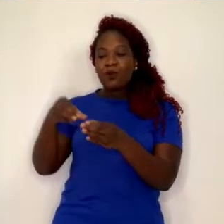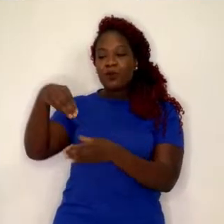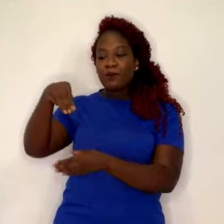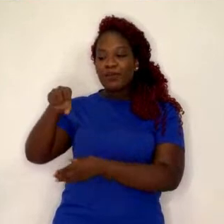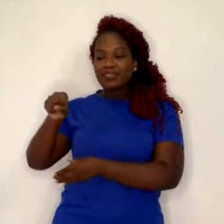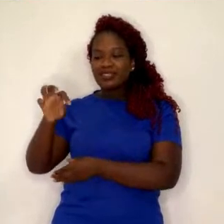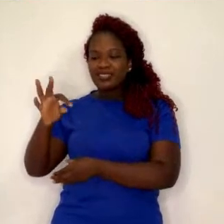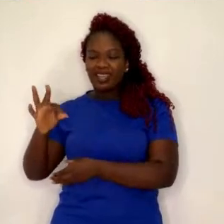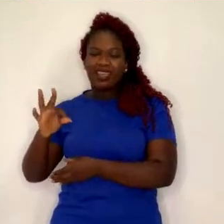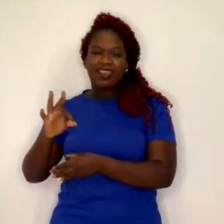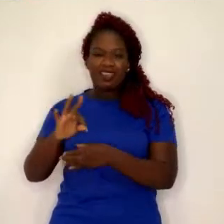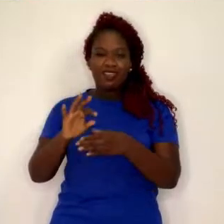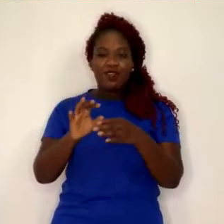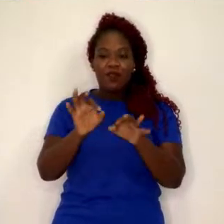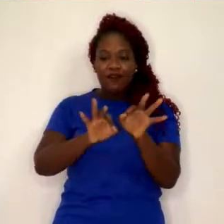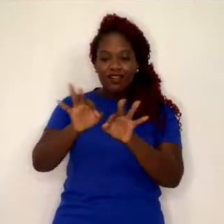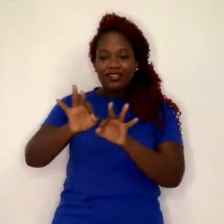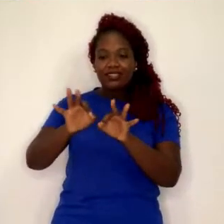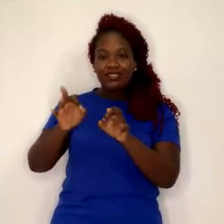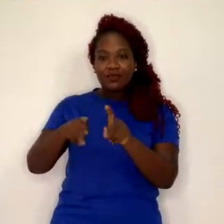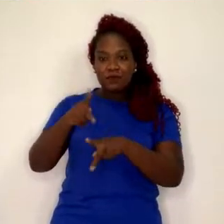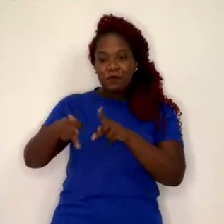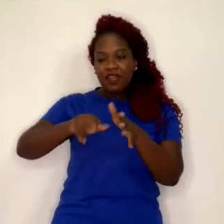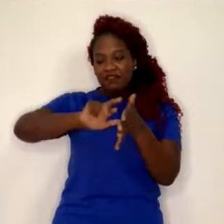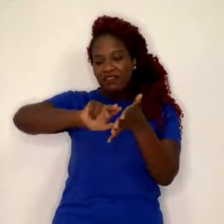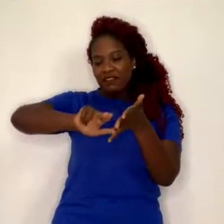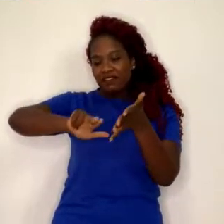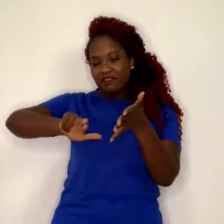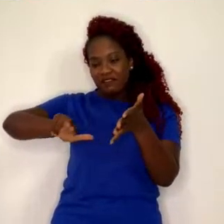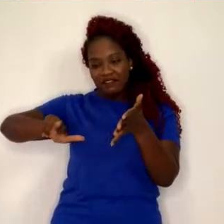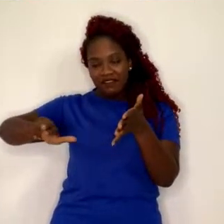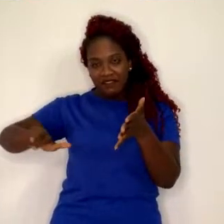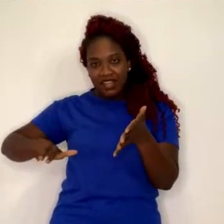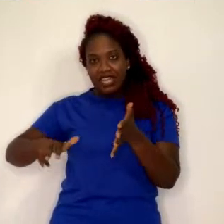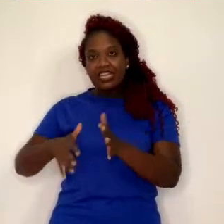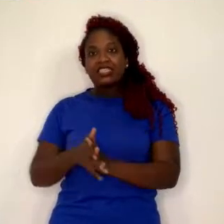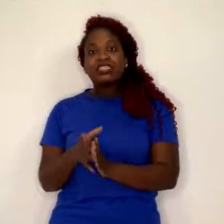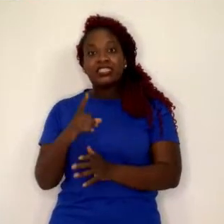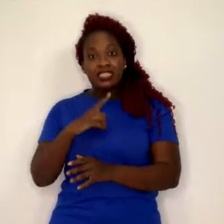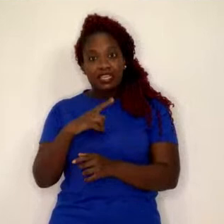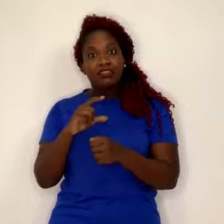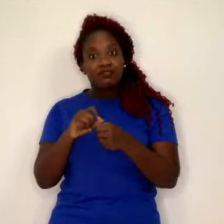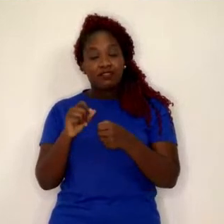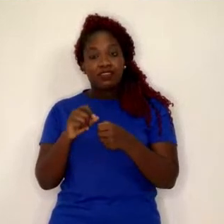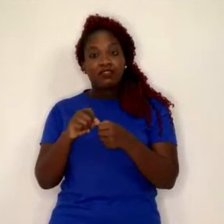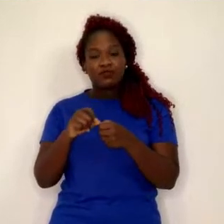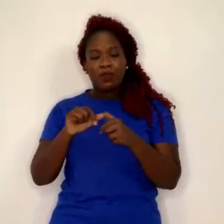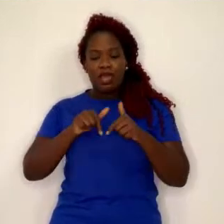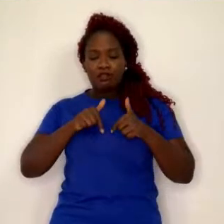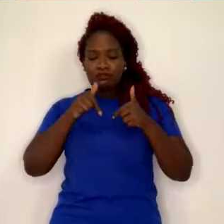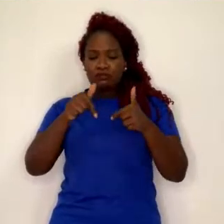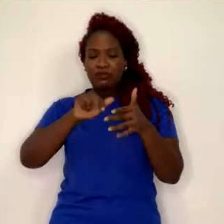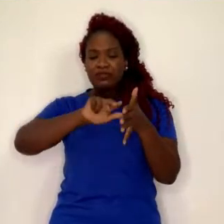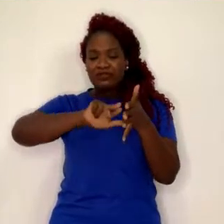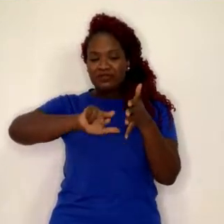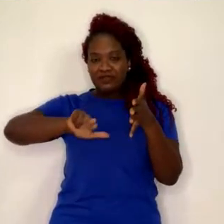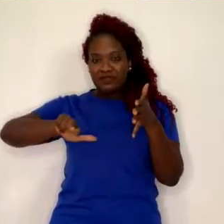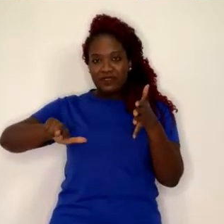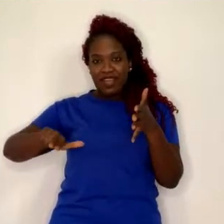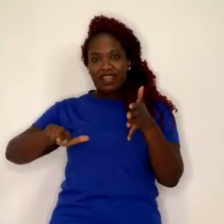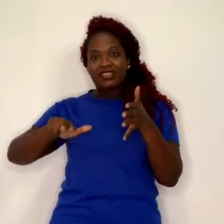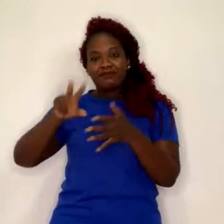for his 100th birthday, and many activities that have